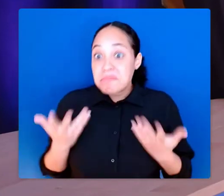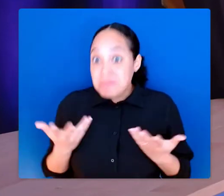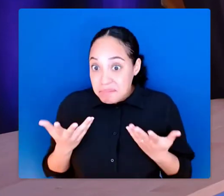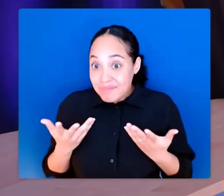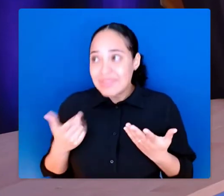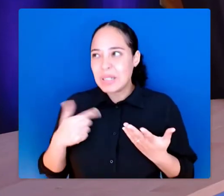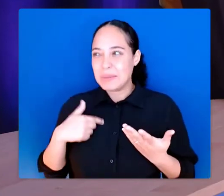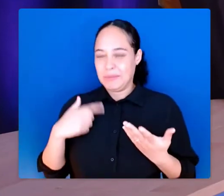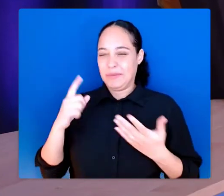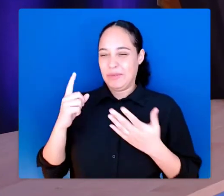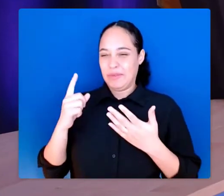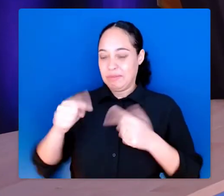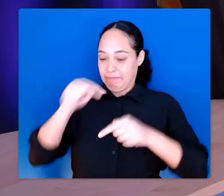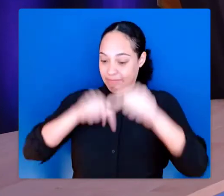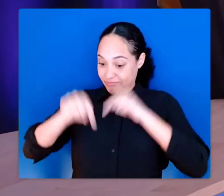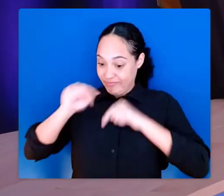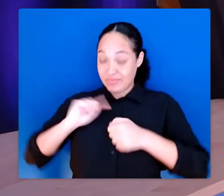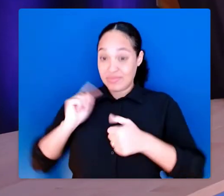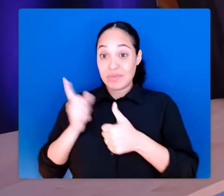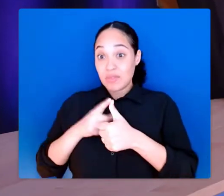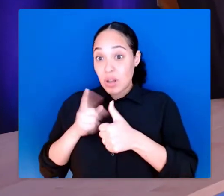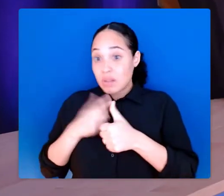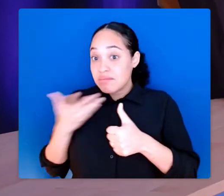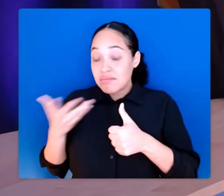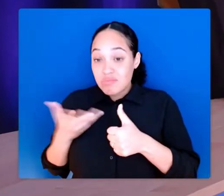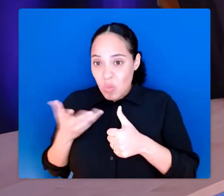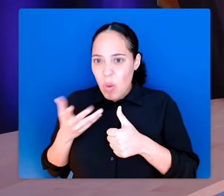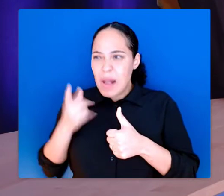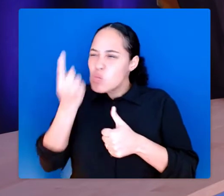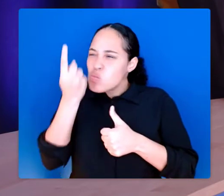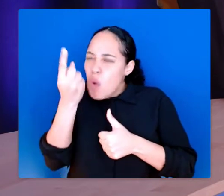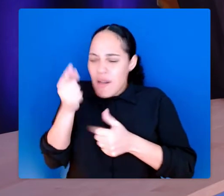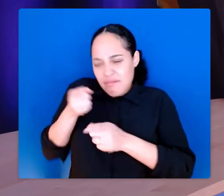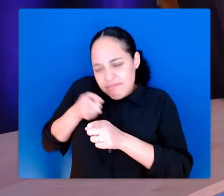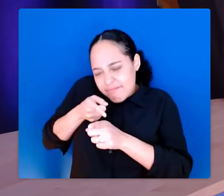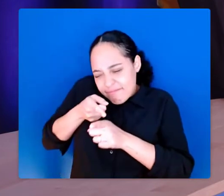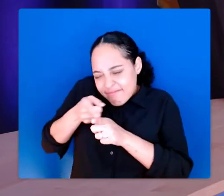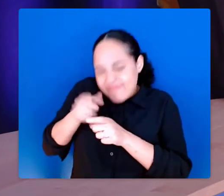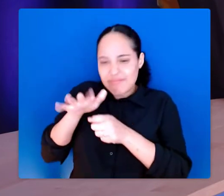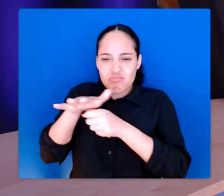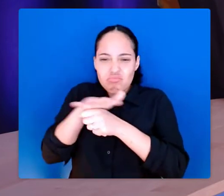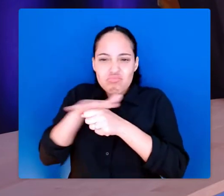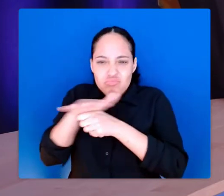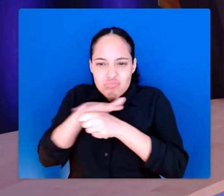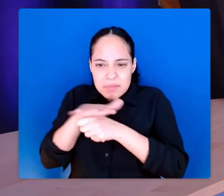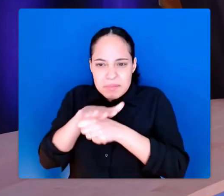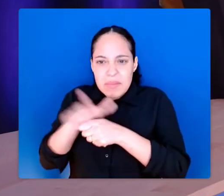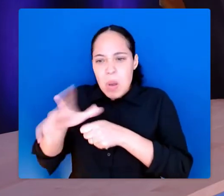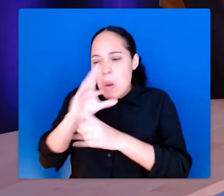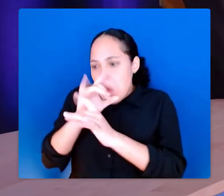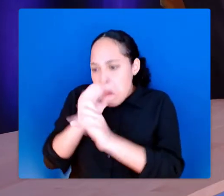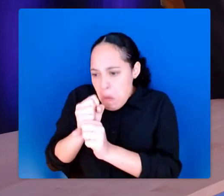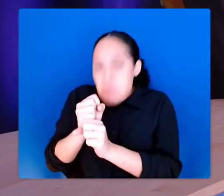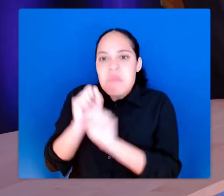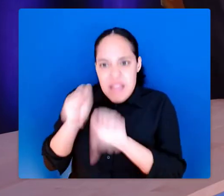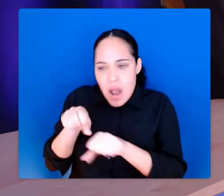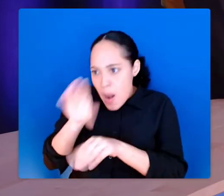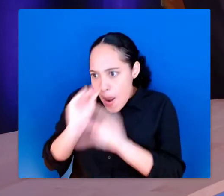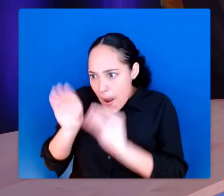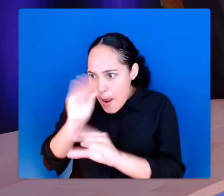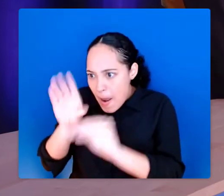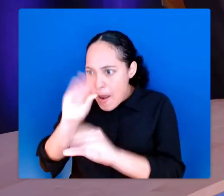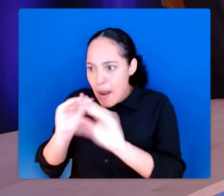AI. So, for example, a lot of people saw AI as this nemesis wherein, AI is after your jobs or it is going to